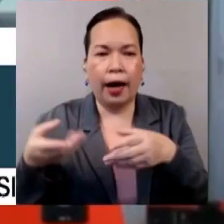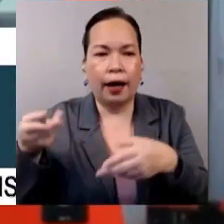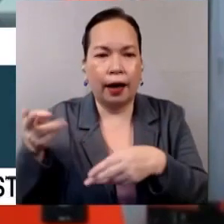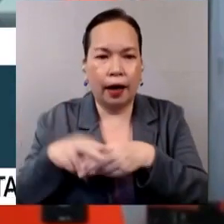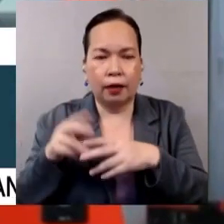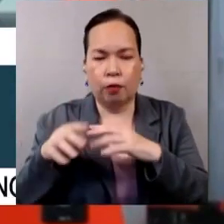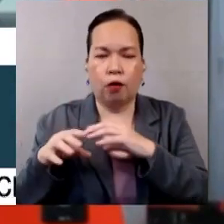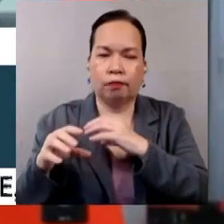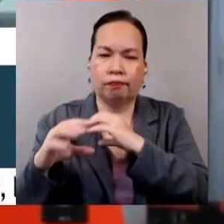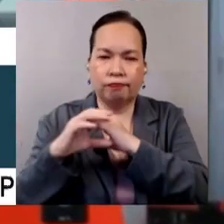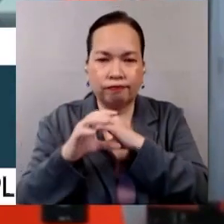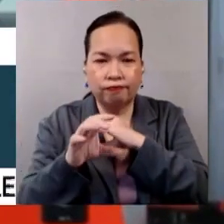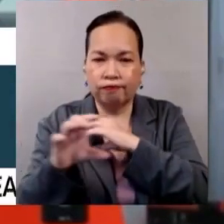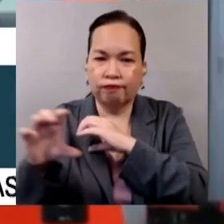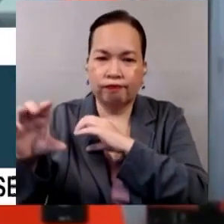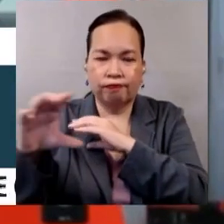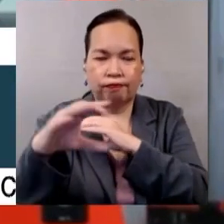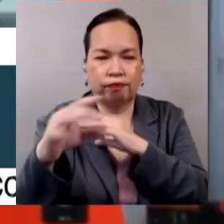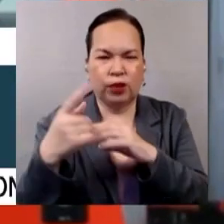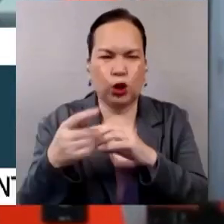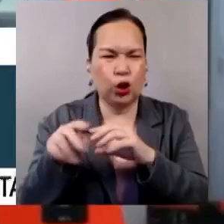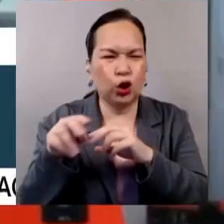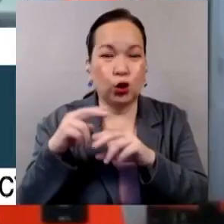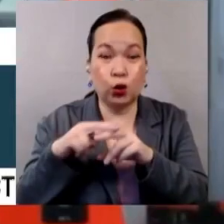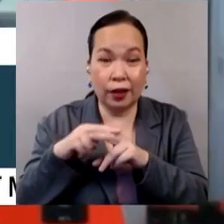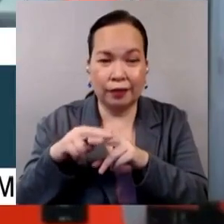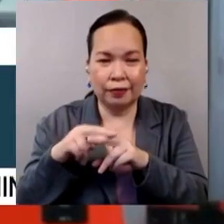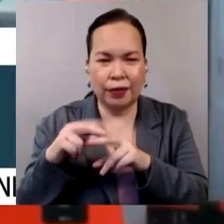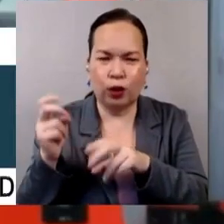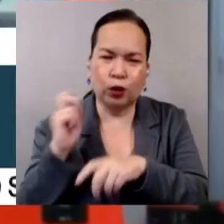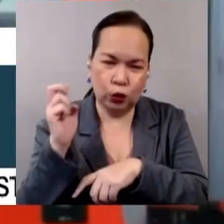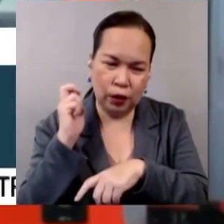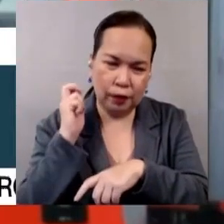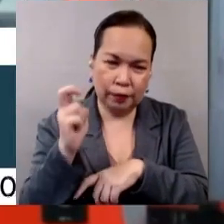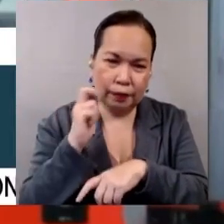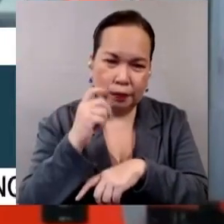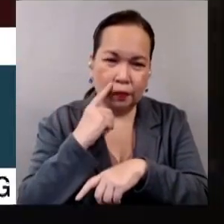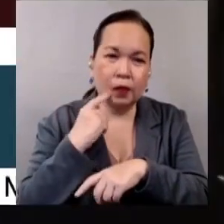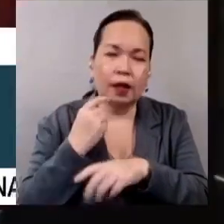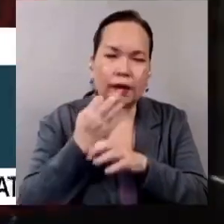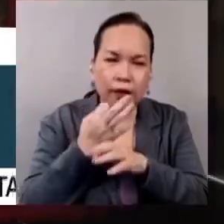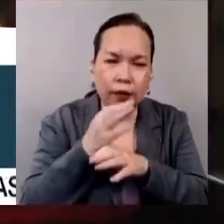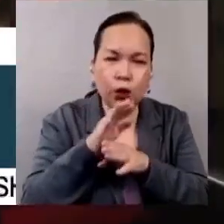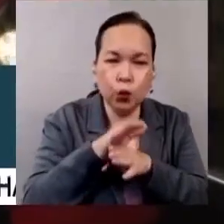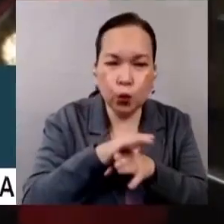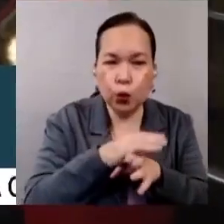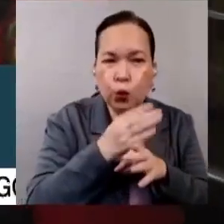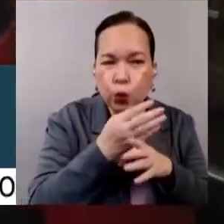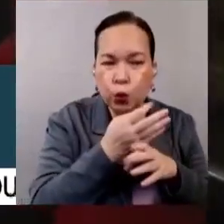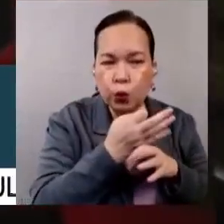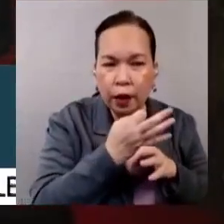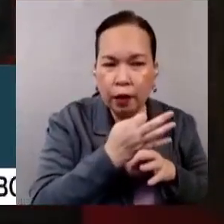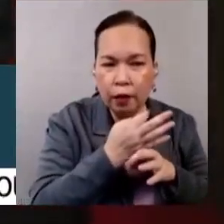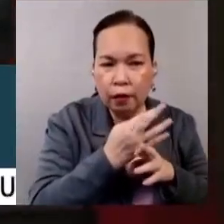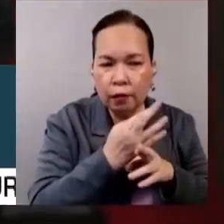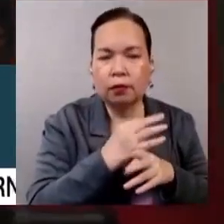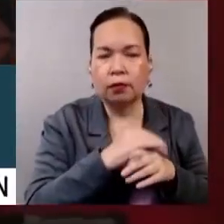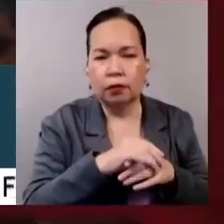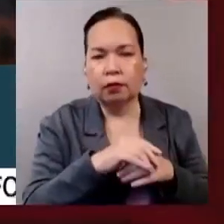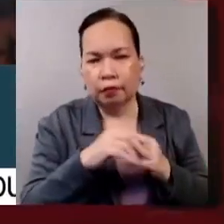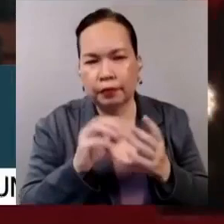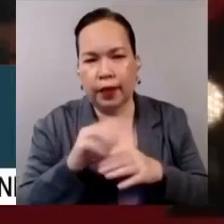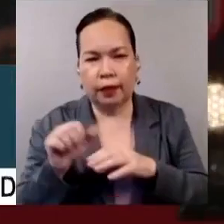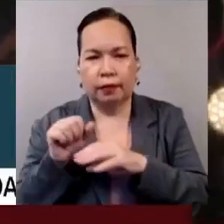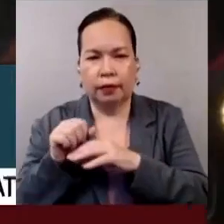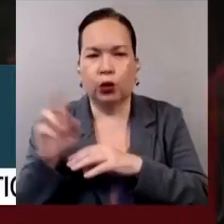po ay gradually being repaired para maka-deploy kami unti-unti. More passengers can look forward